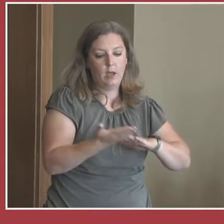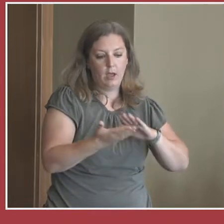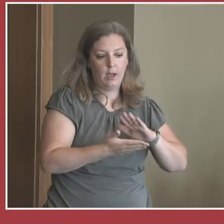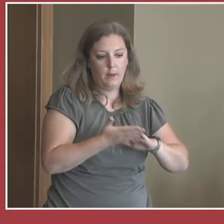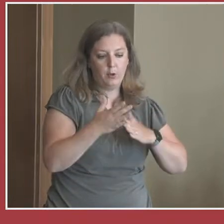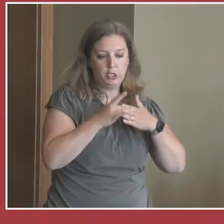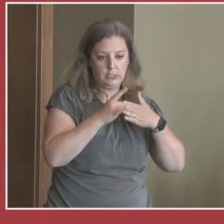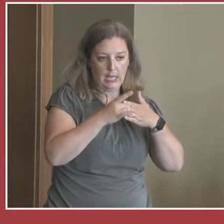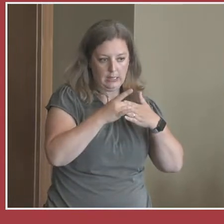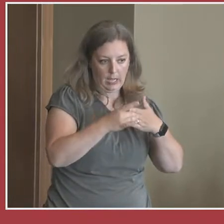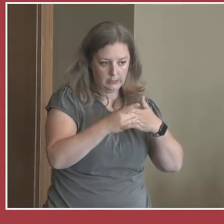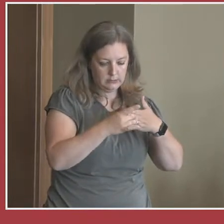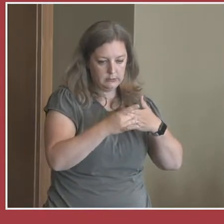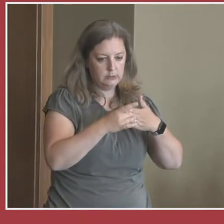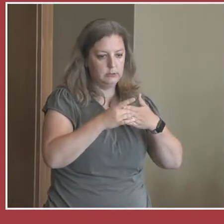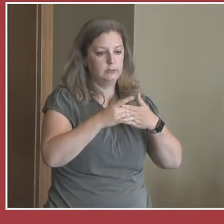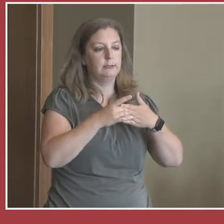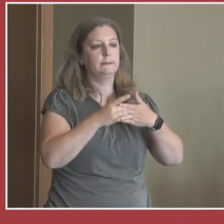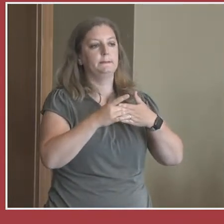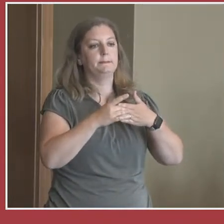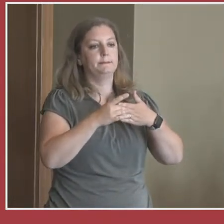operational guidelines